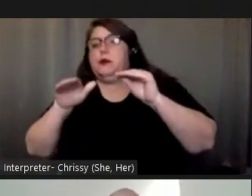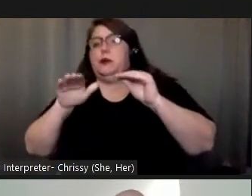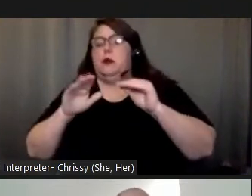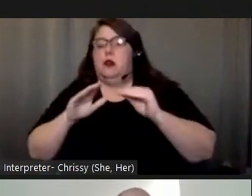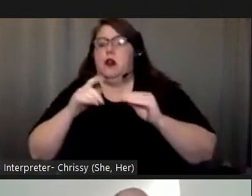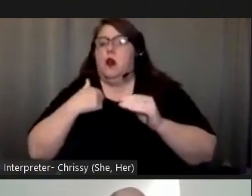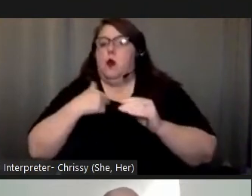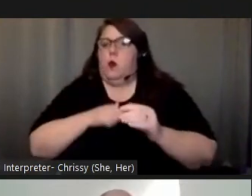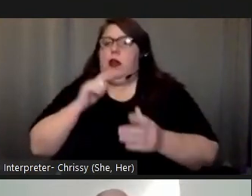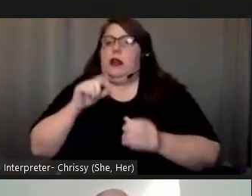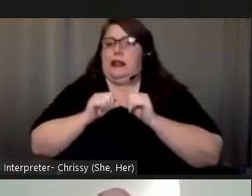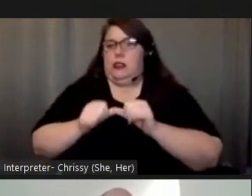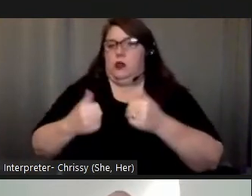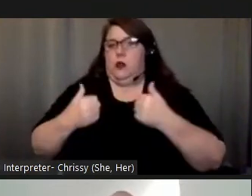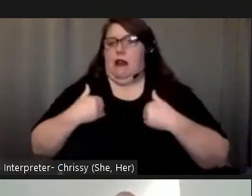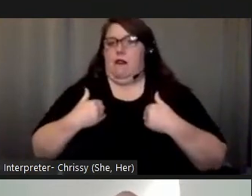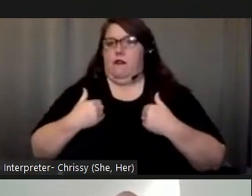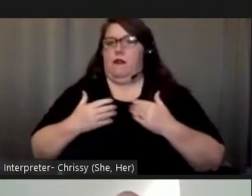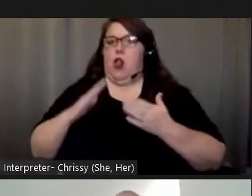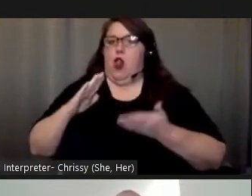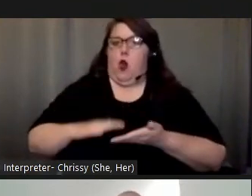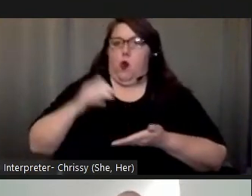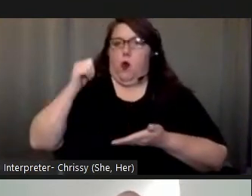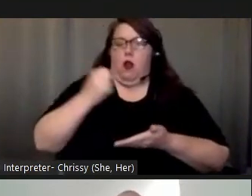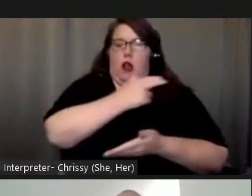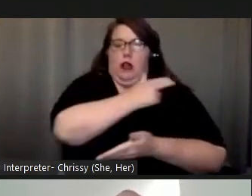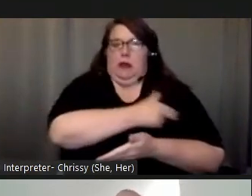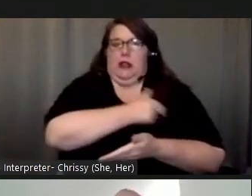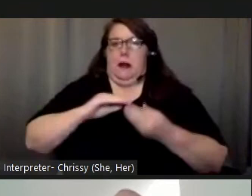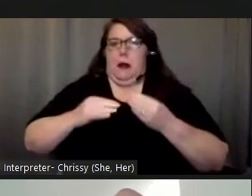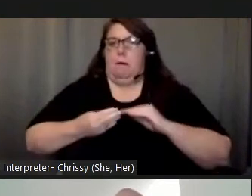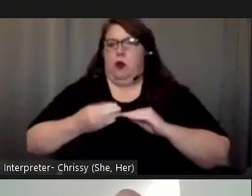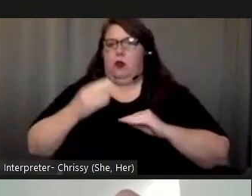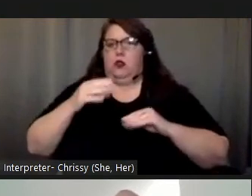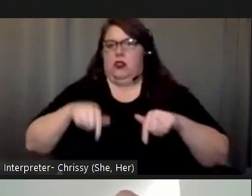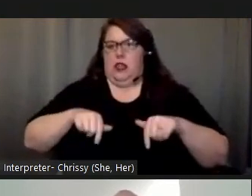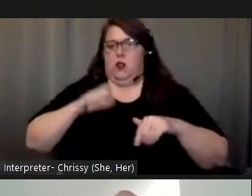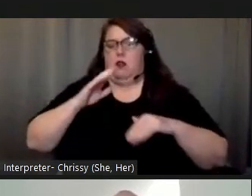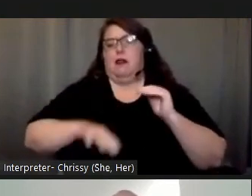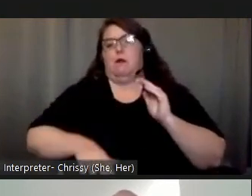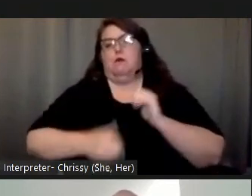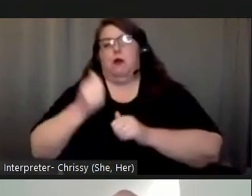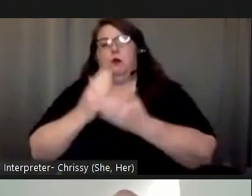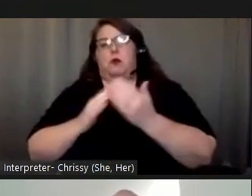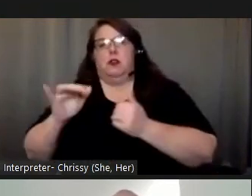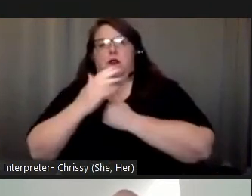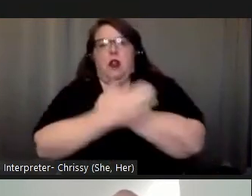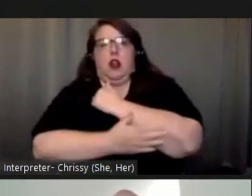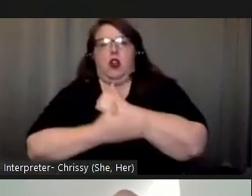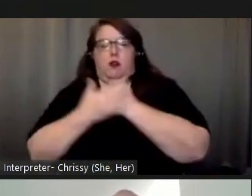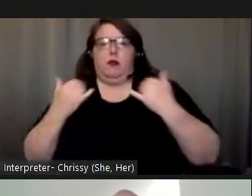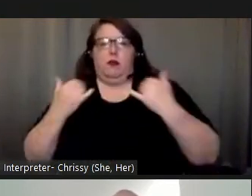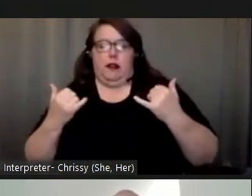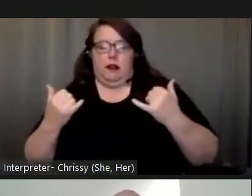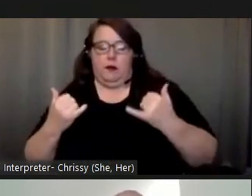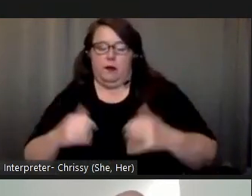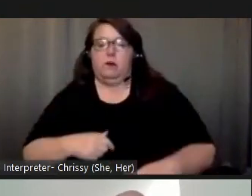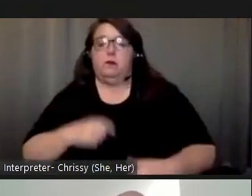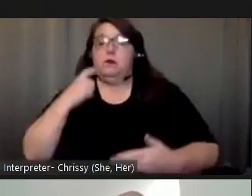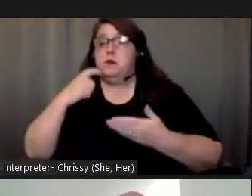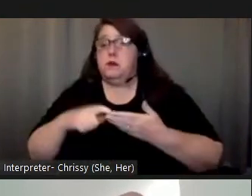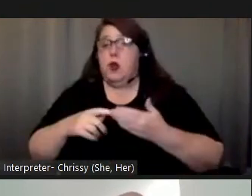we do continue to have much lower hospitalization rates here in Colorado than in most parts of the country right now. We also started to see a